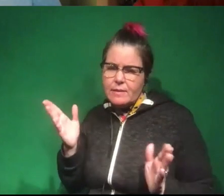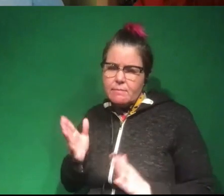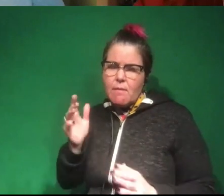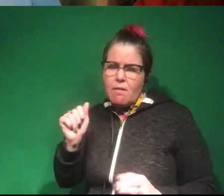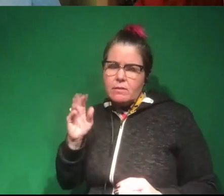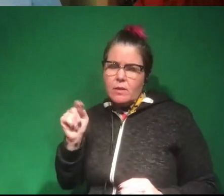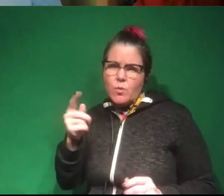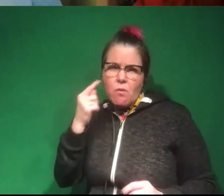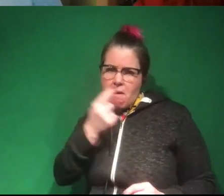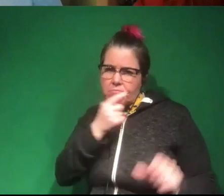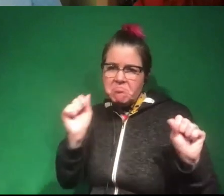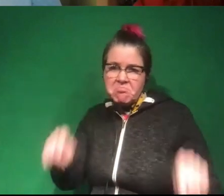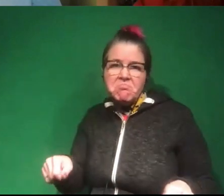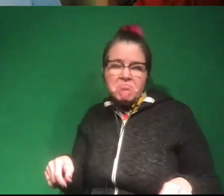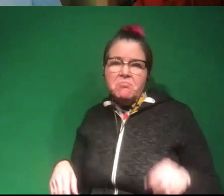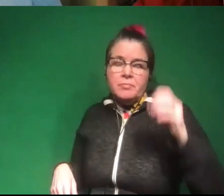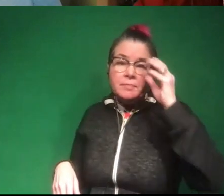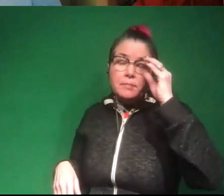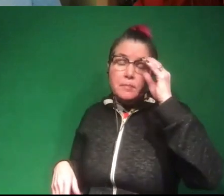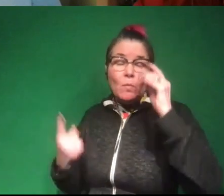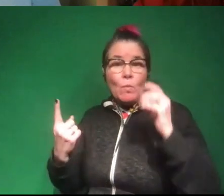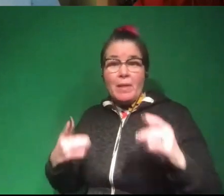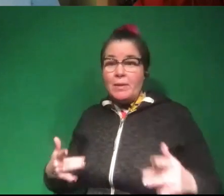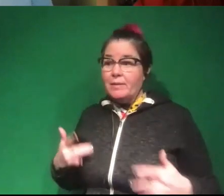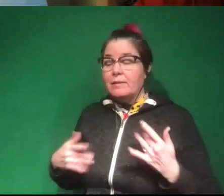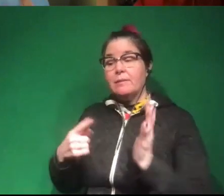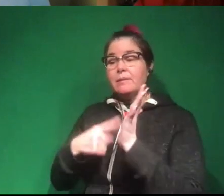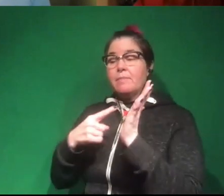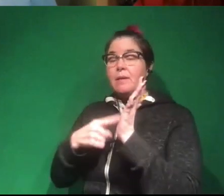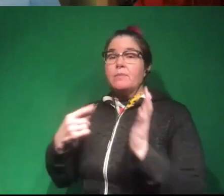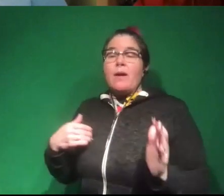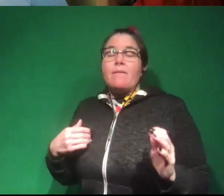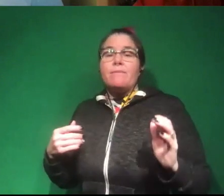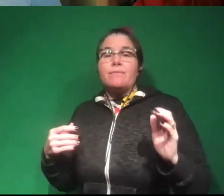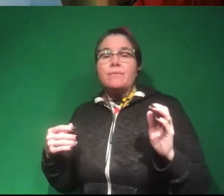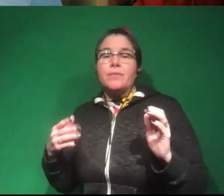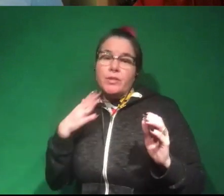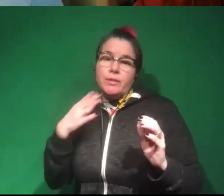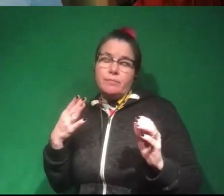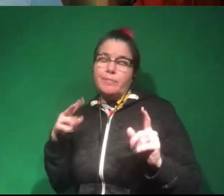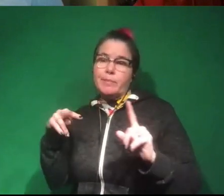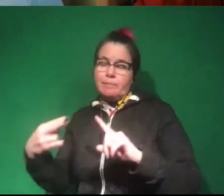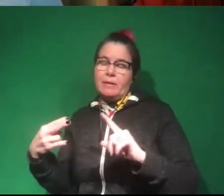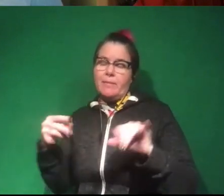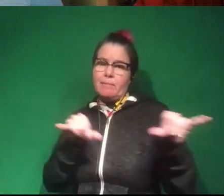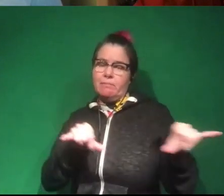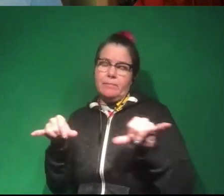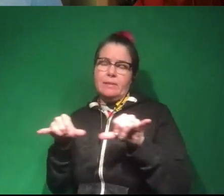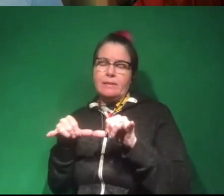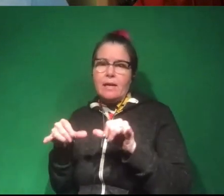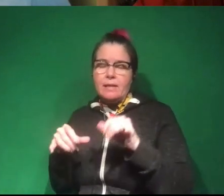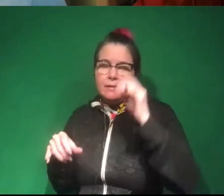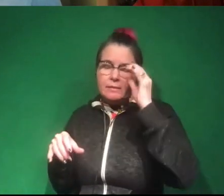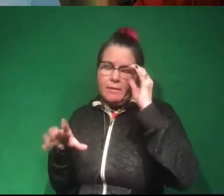eye. One thing that is really exciting is sometimes you have this, gives some really good perspective on how the size of these colonies